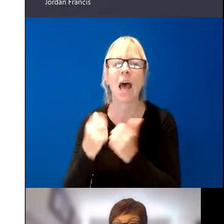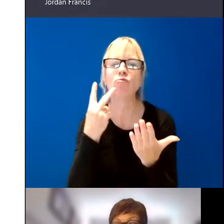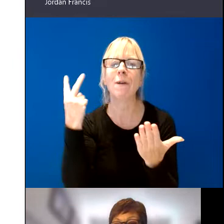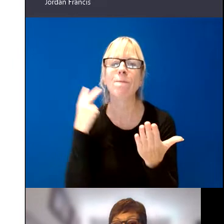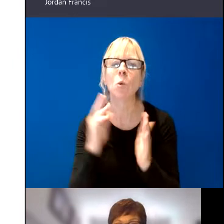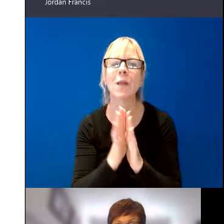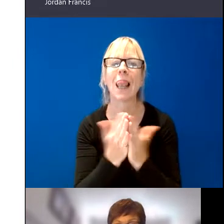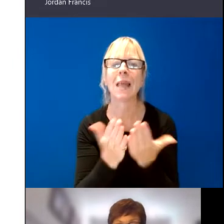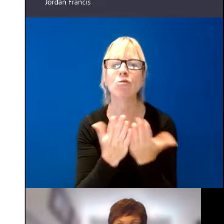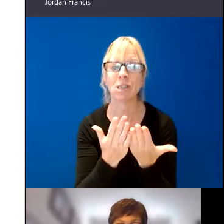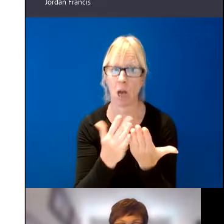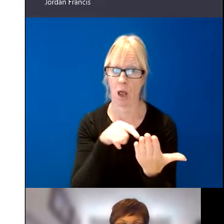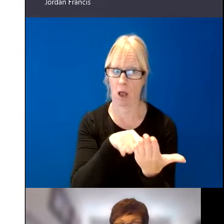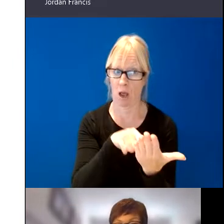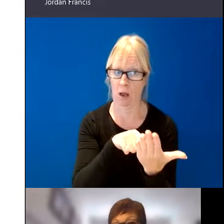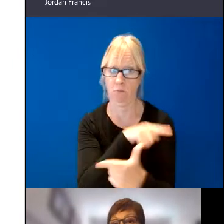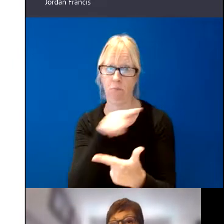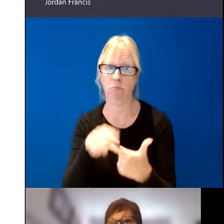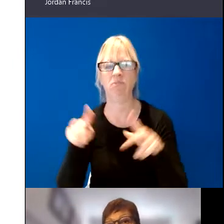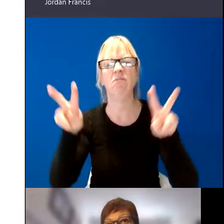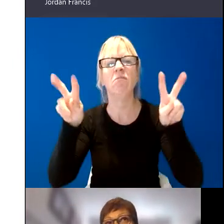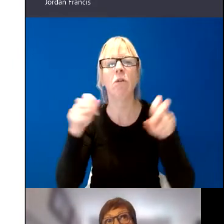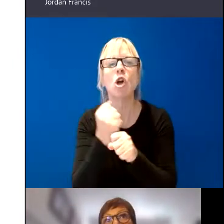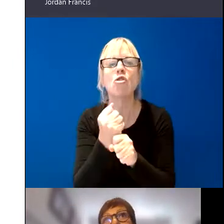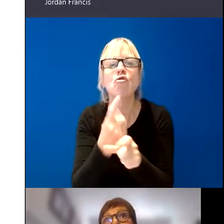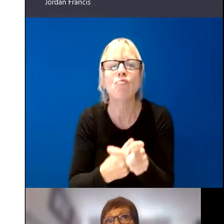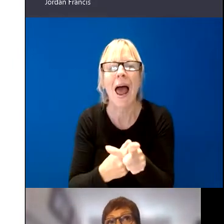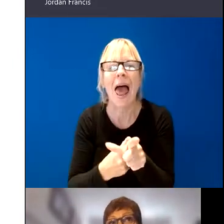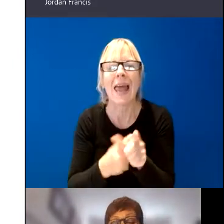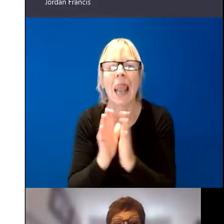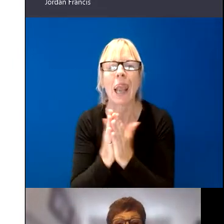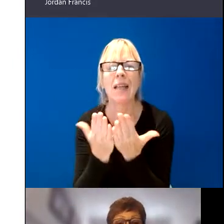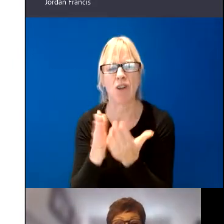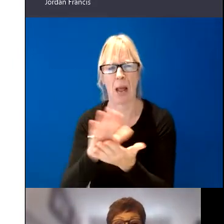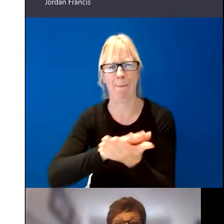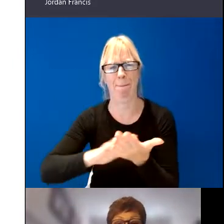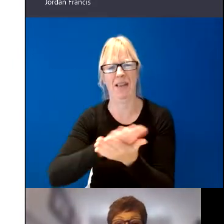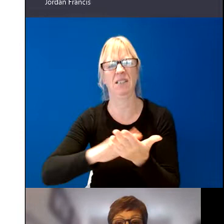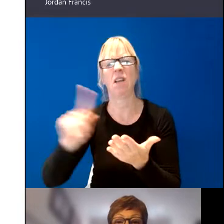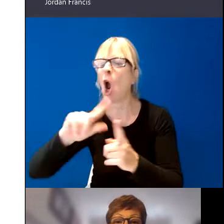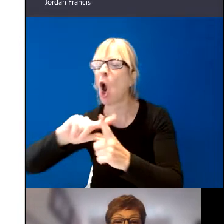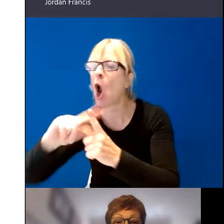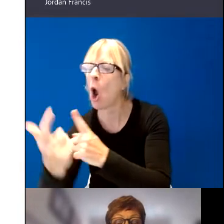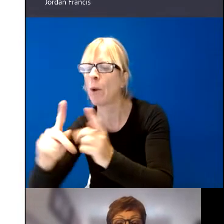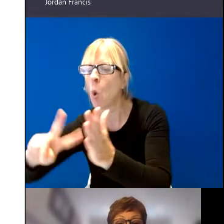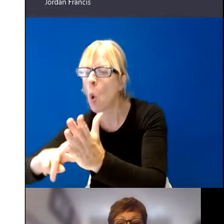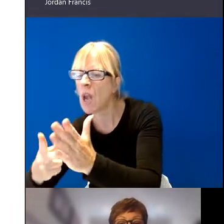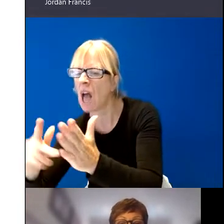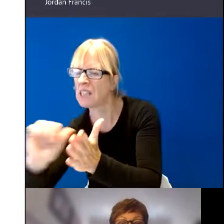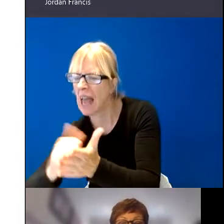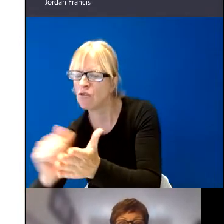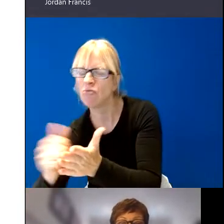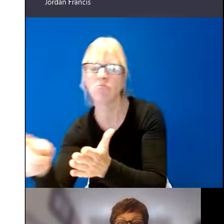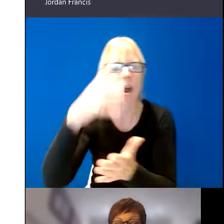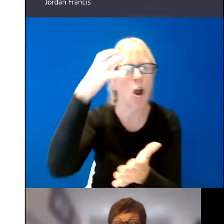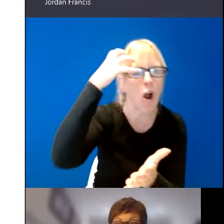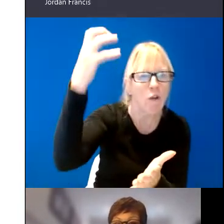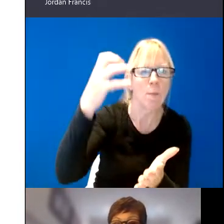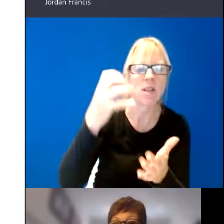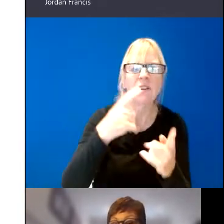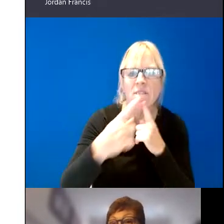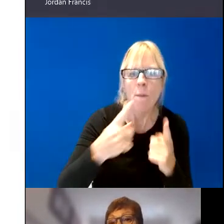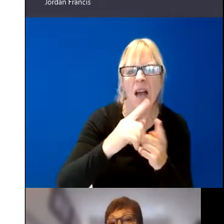and then we've also looked at the grey literature, so literature that's published by community organisations or by government, and